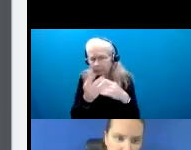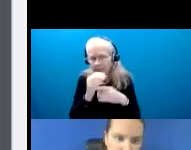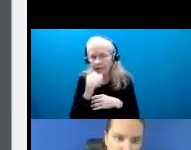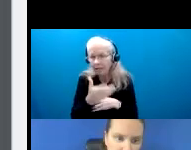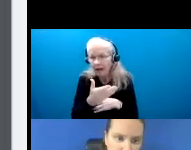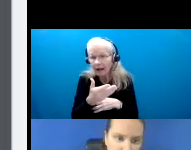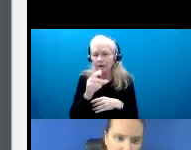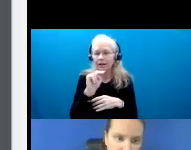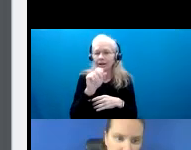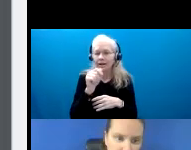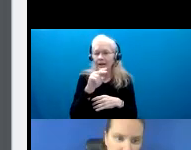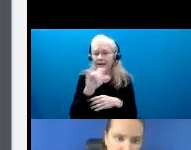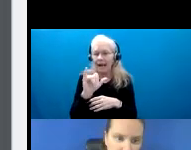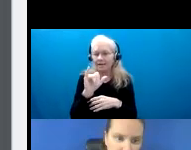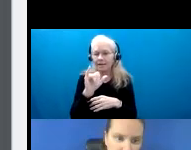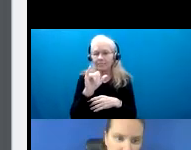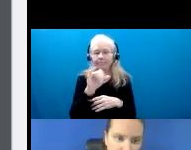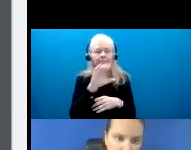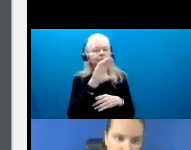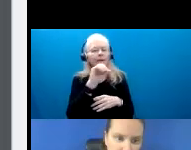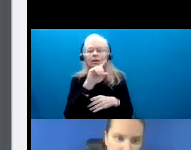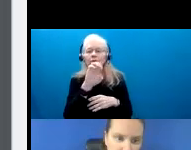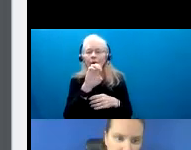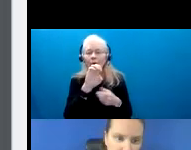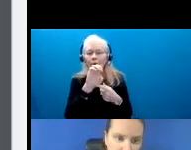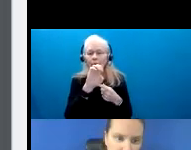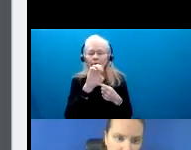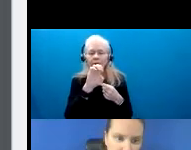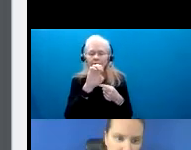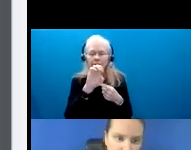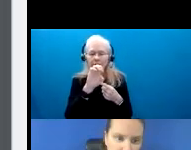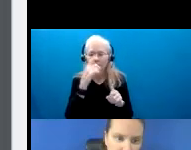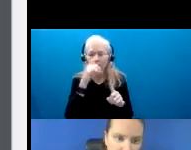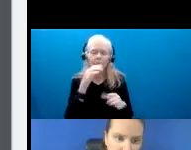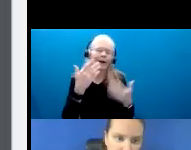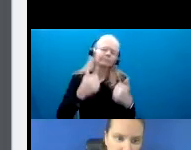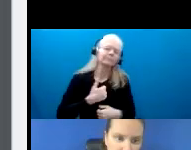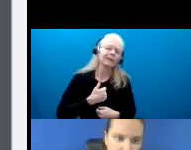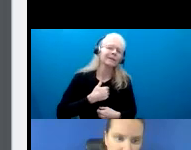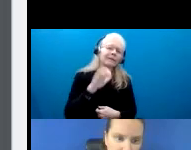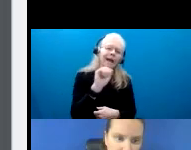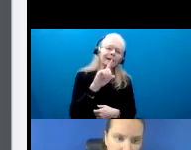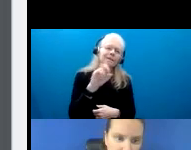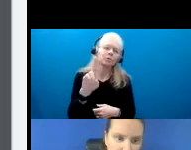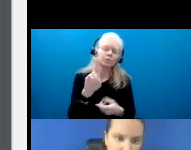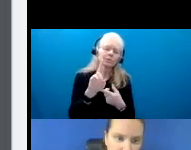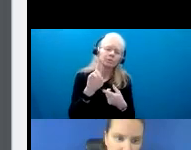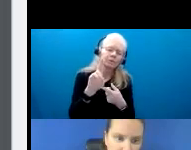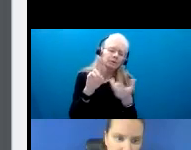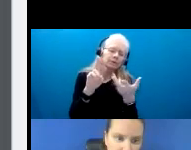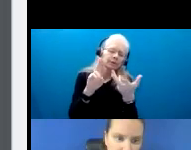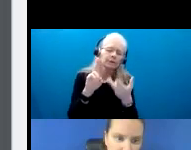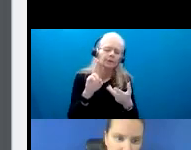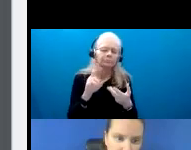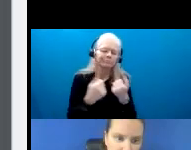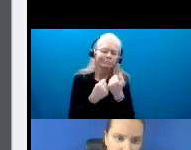Nancy. Code for I mean, I'm the ADU person, so to allow ADU building in